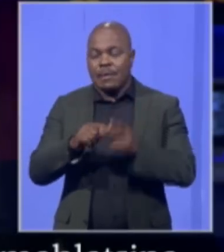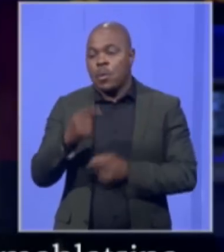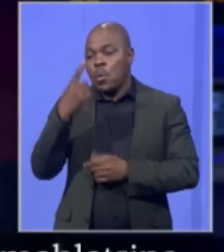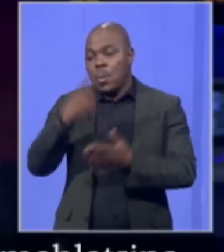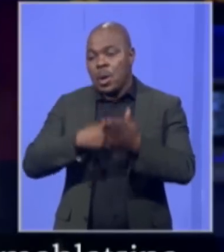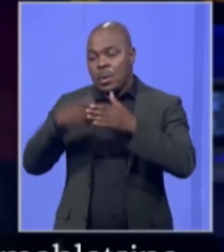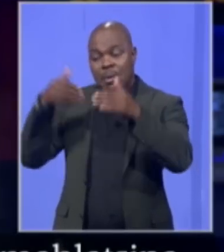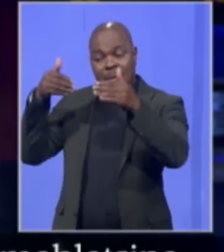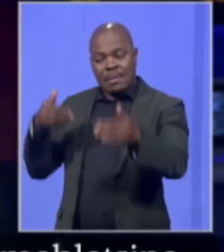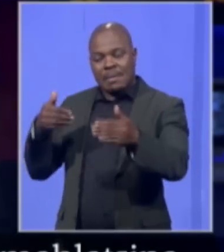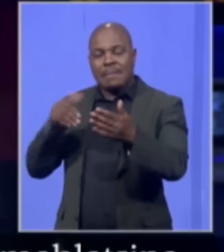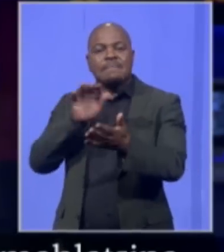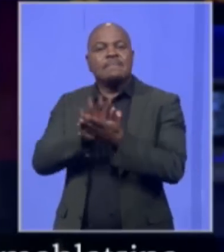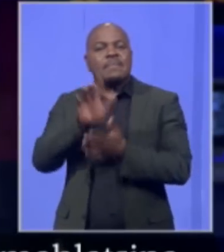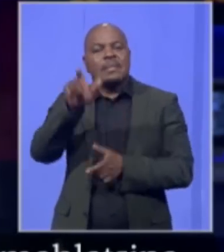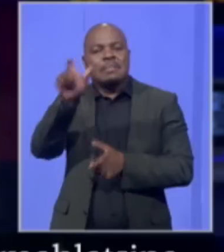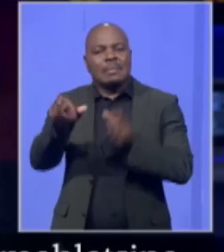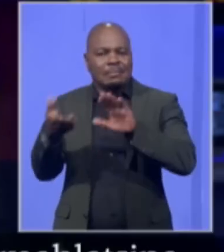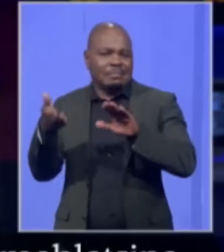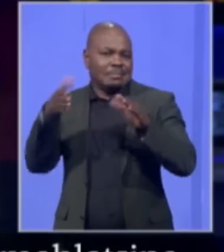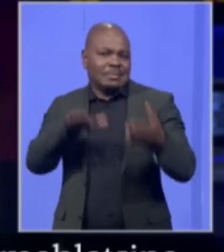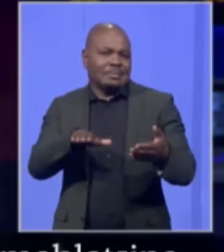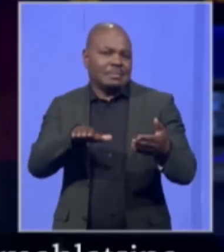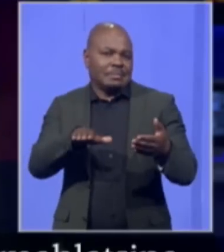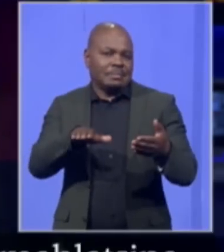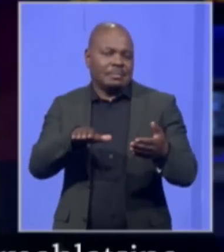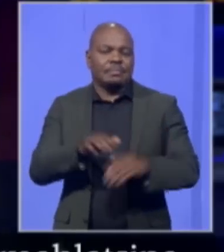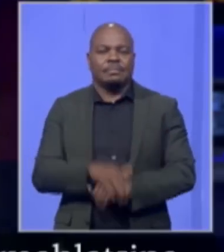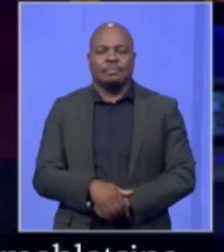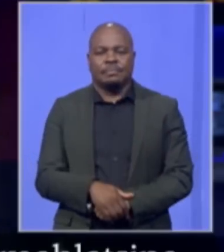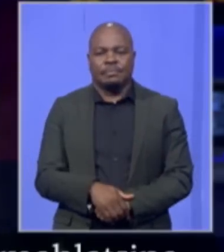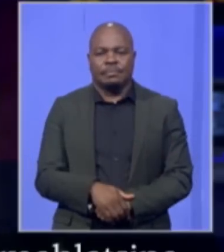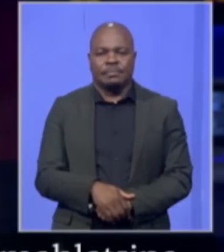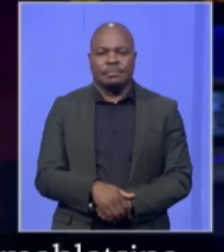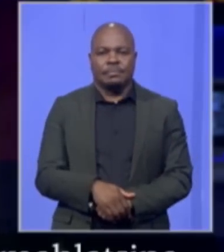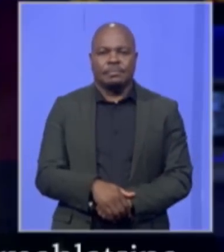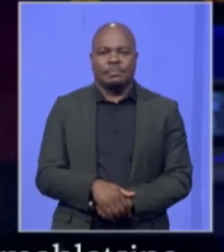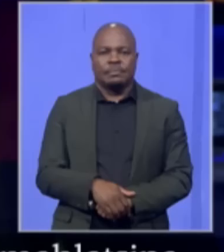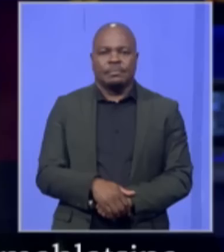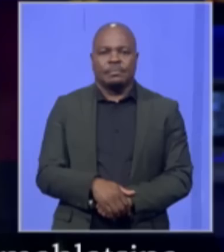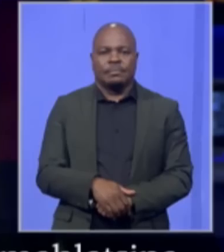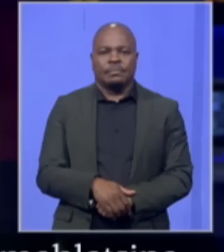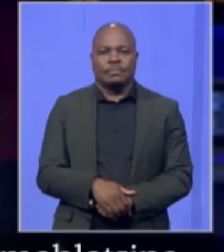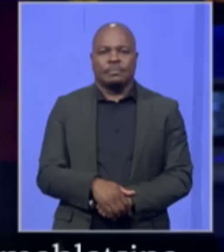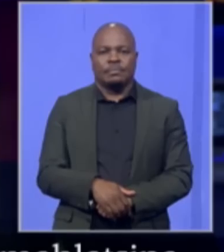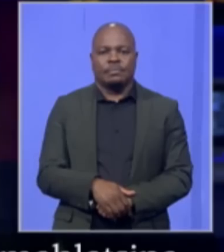ba 15 nakong ena e ka etsang beke fela.